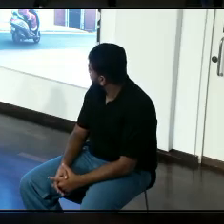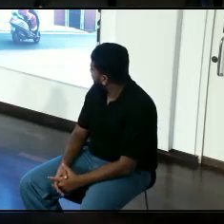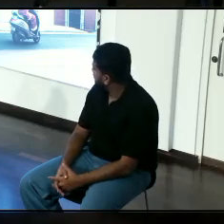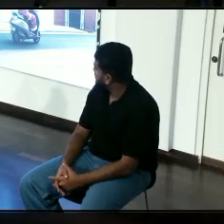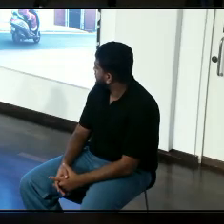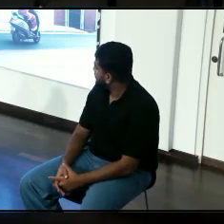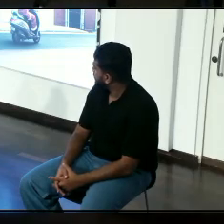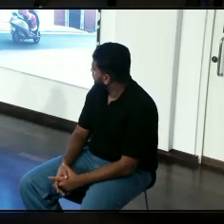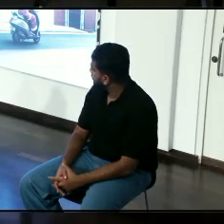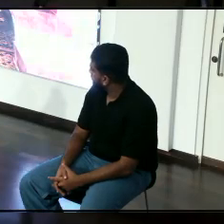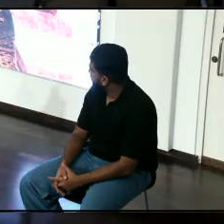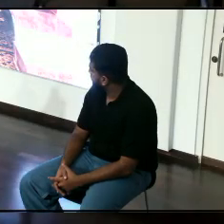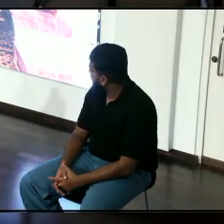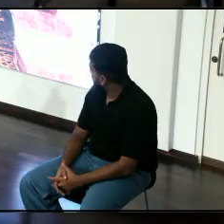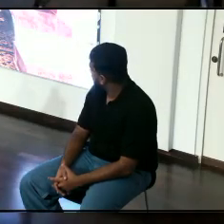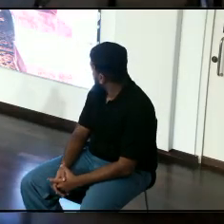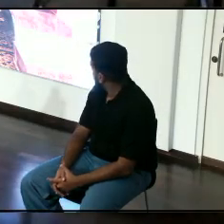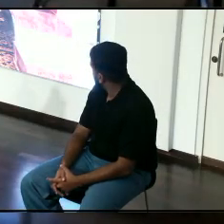And the next one? Yeah.